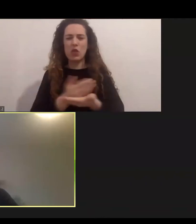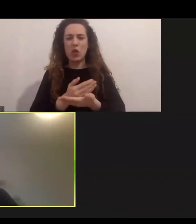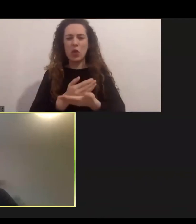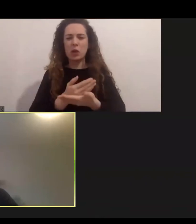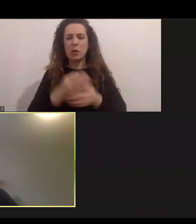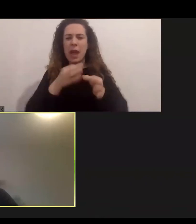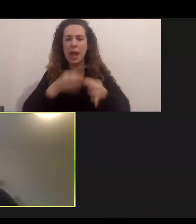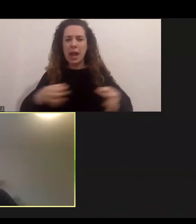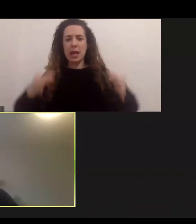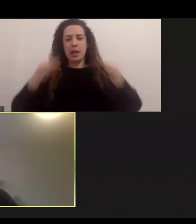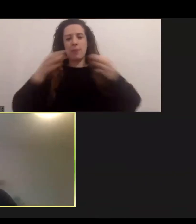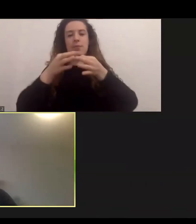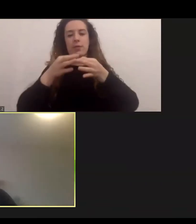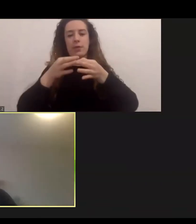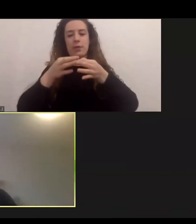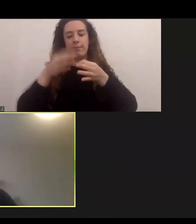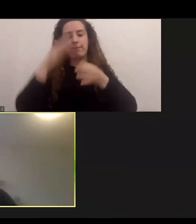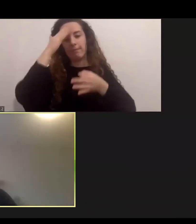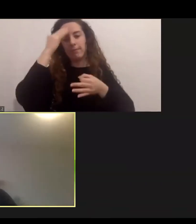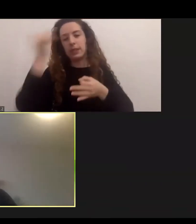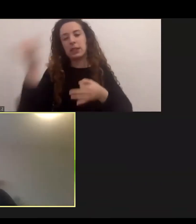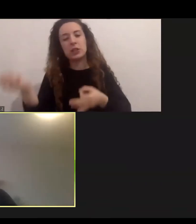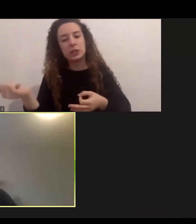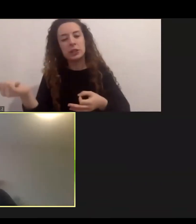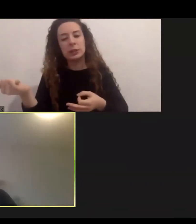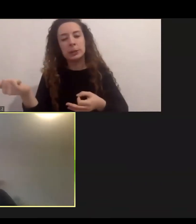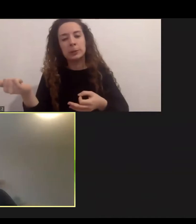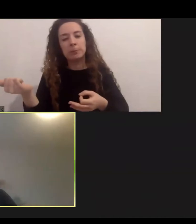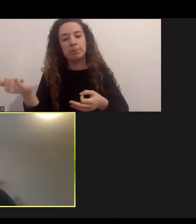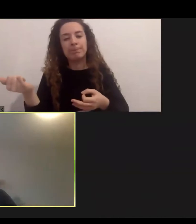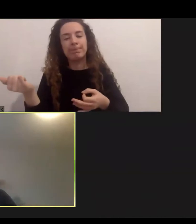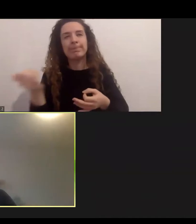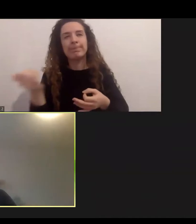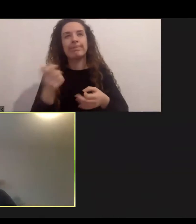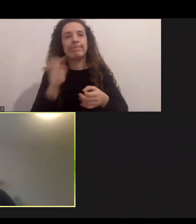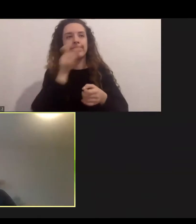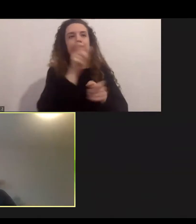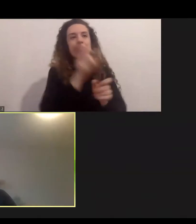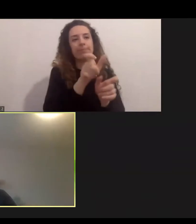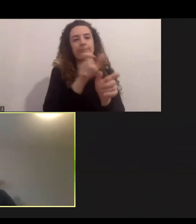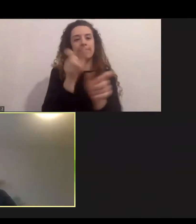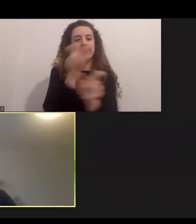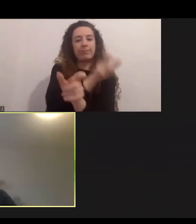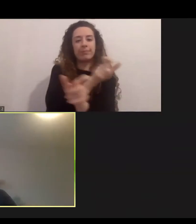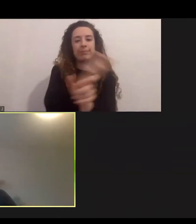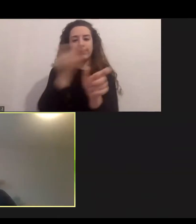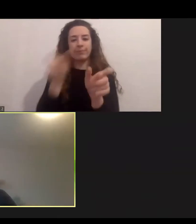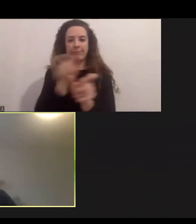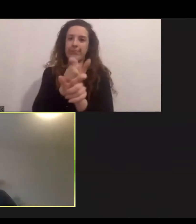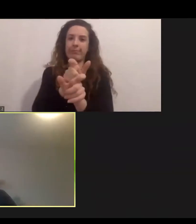of all, it's a tonal language, so the tones in Chinese